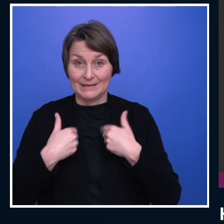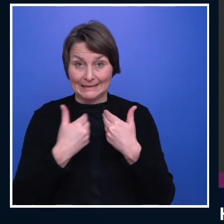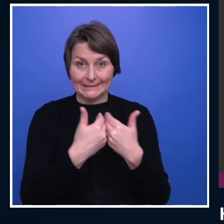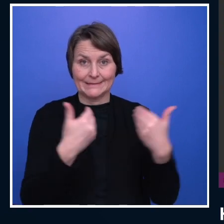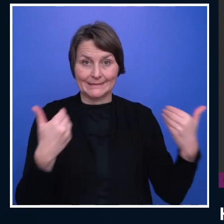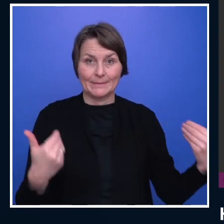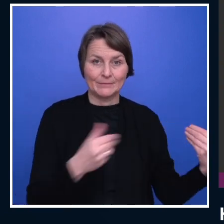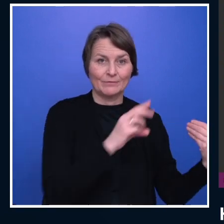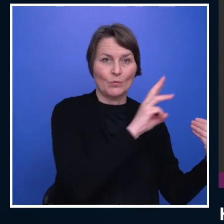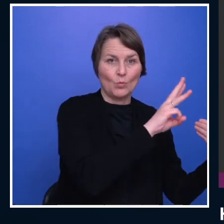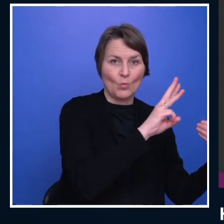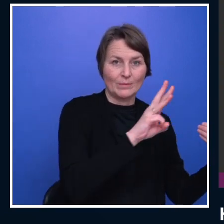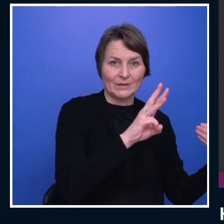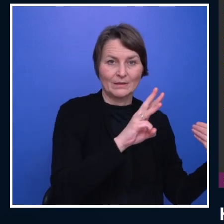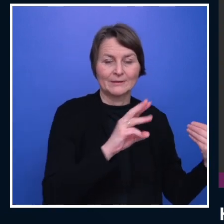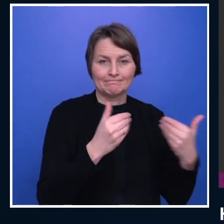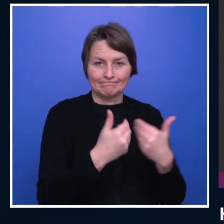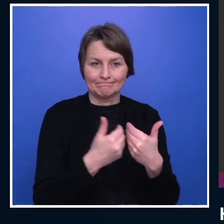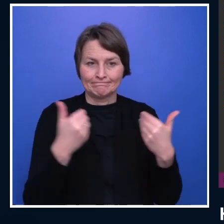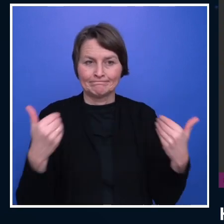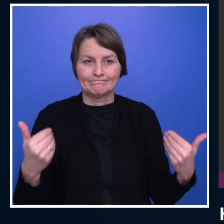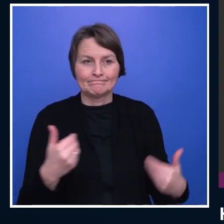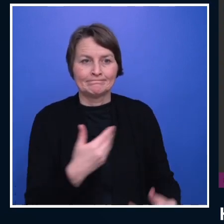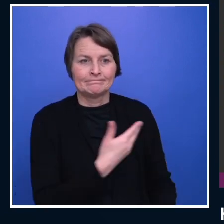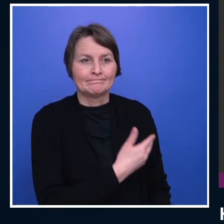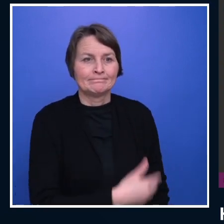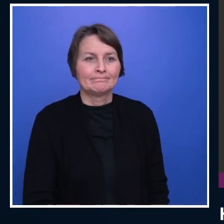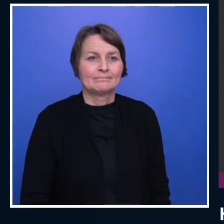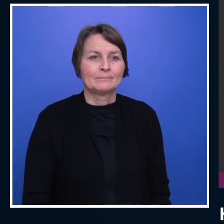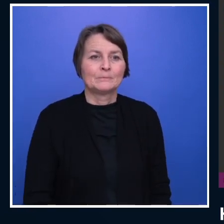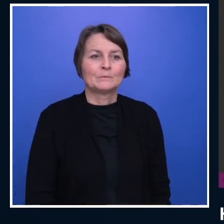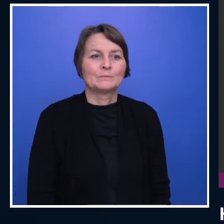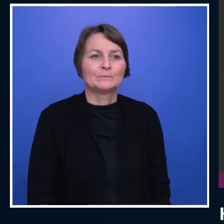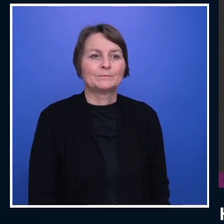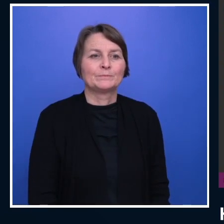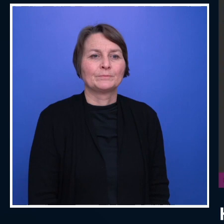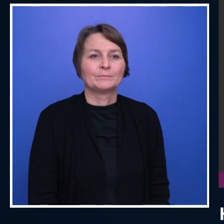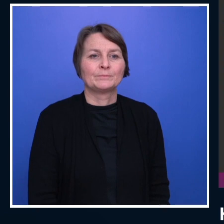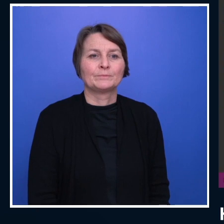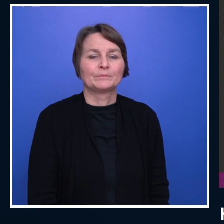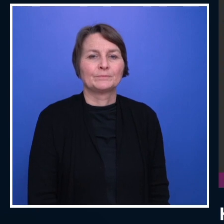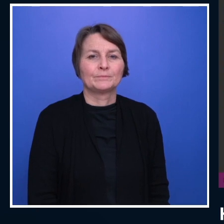which is here. Oops, that's it. That's App Insights, pardon me. Blog.